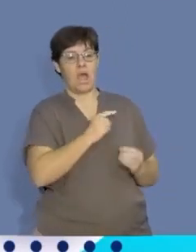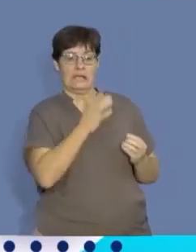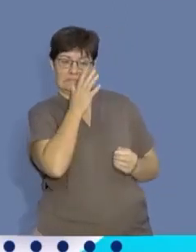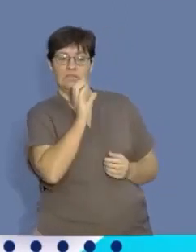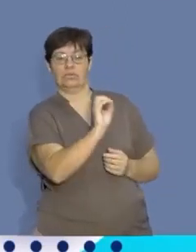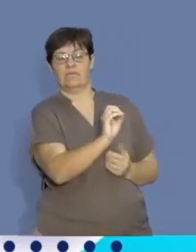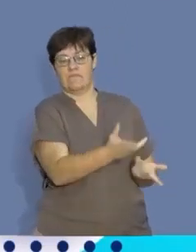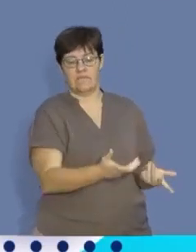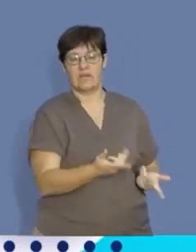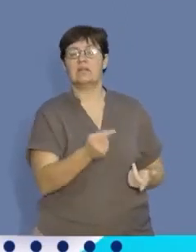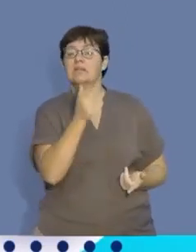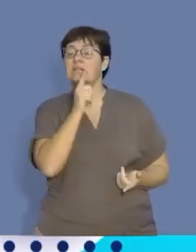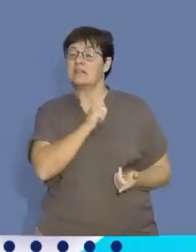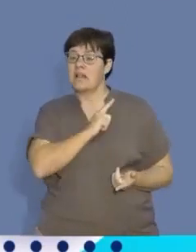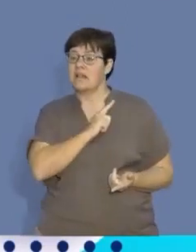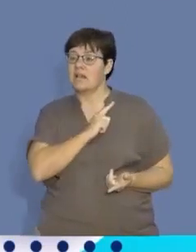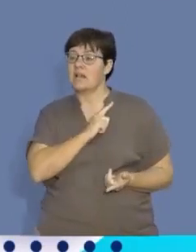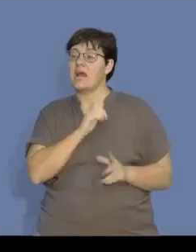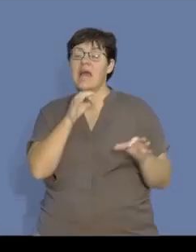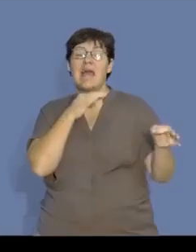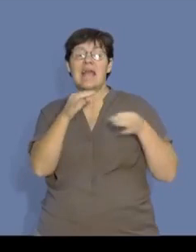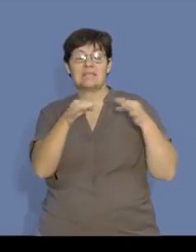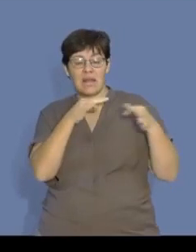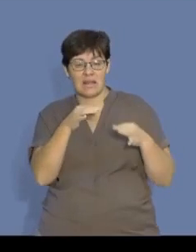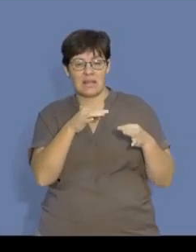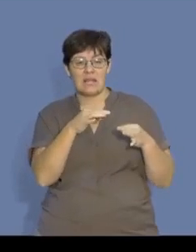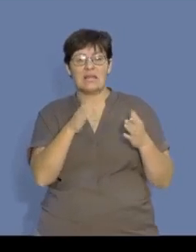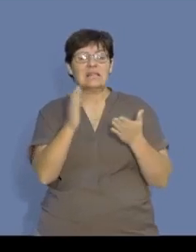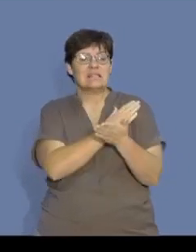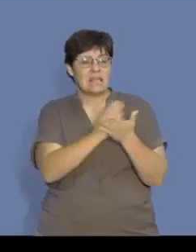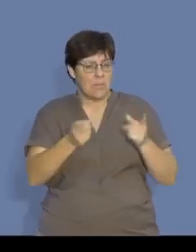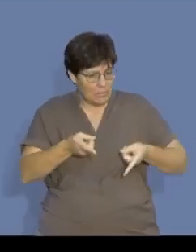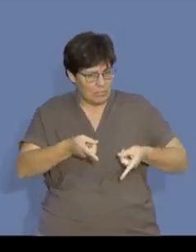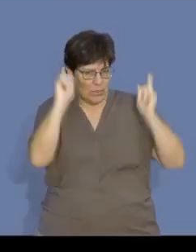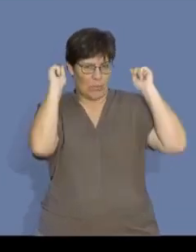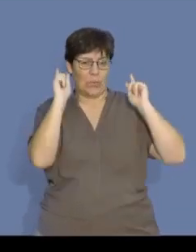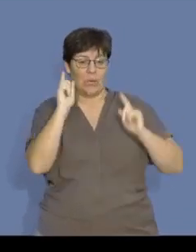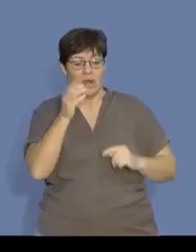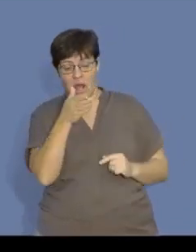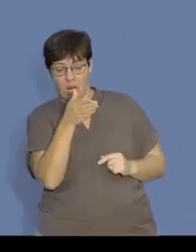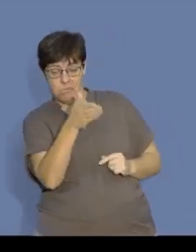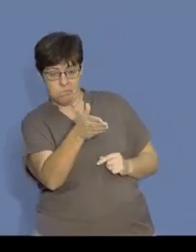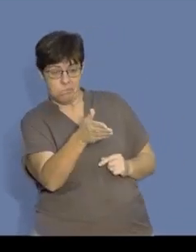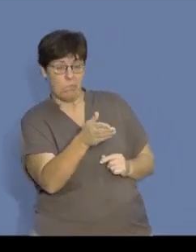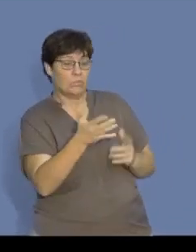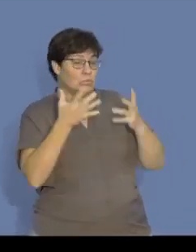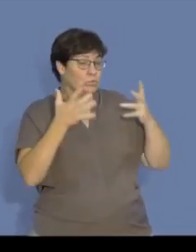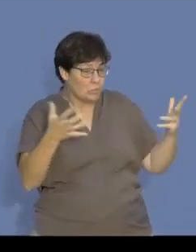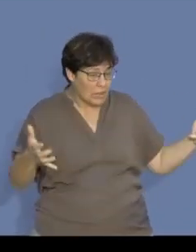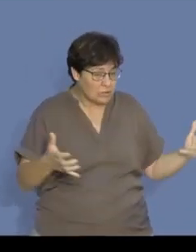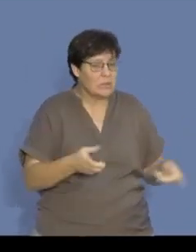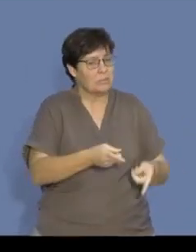the advantages. Okay, here the question is telling you, explain what are some of the dangers